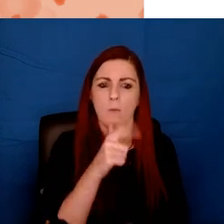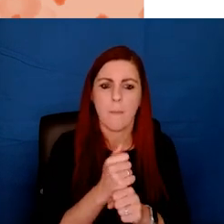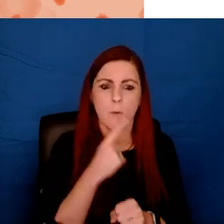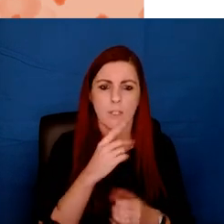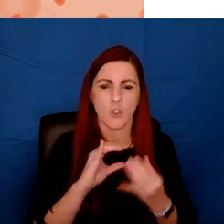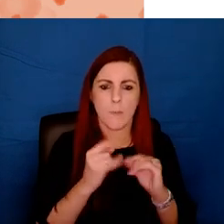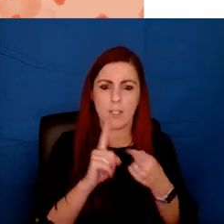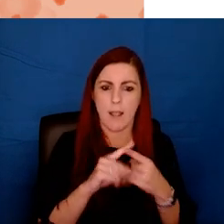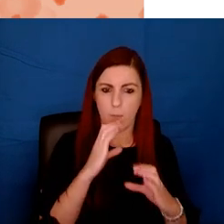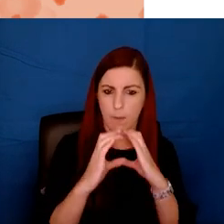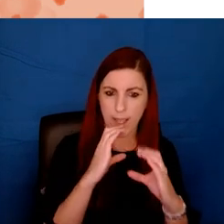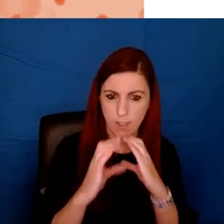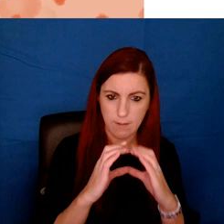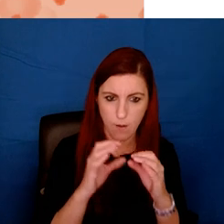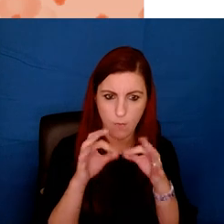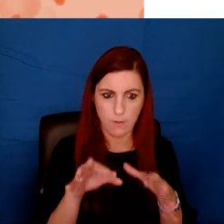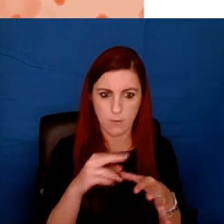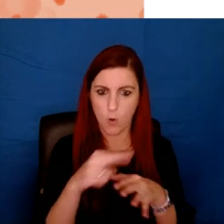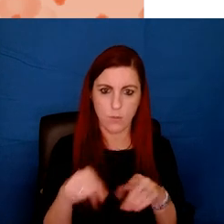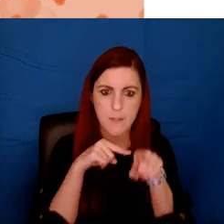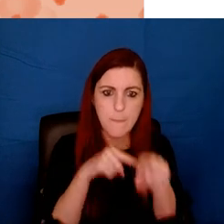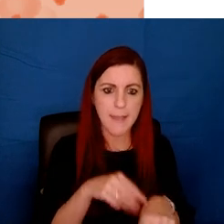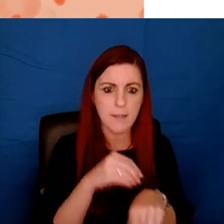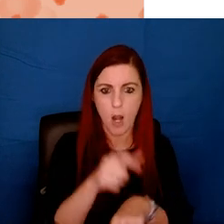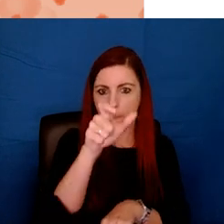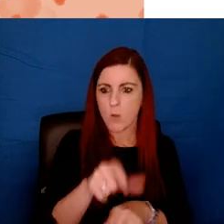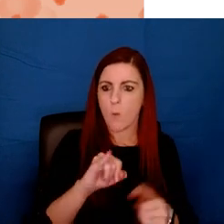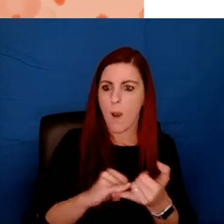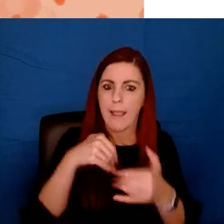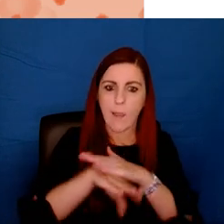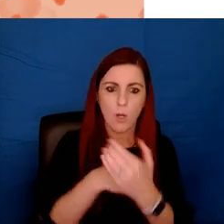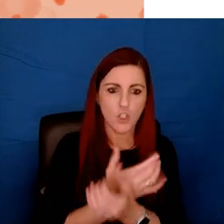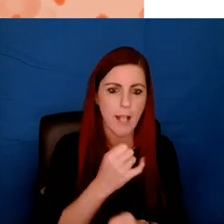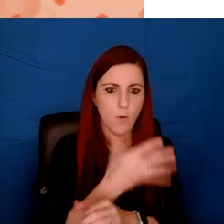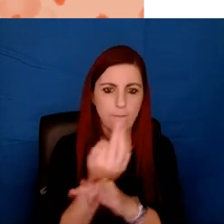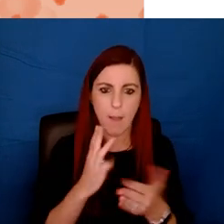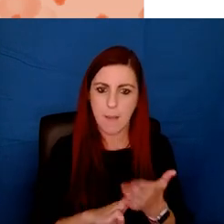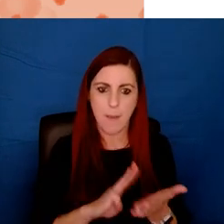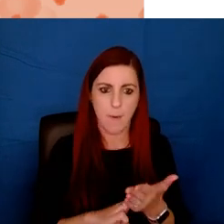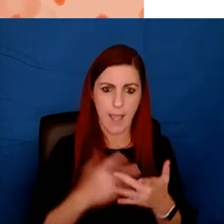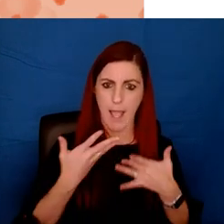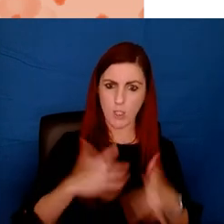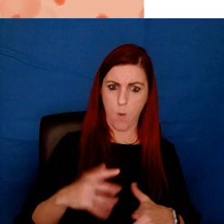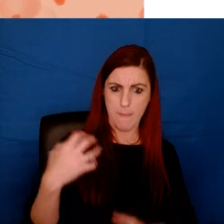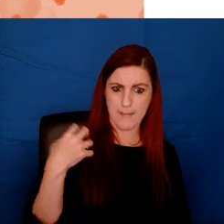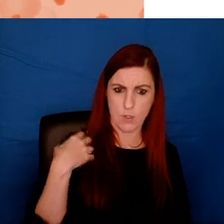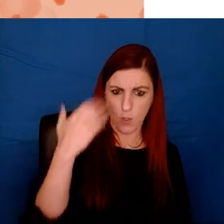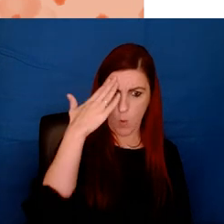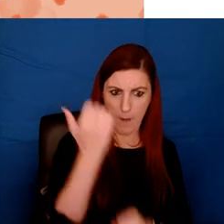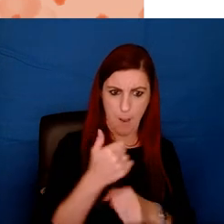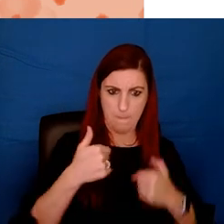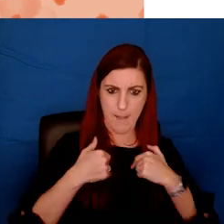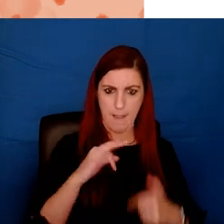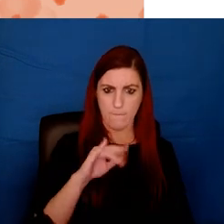and communication, not to be relying, you know, someone might go in with a child or a family member. I don't want my sister necessarily knowing about what my